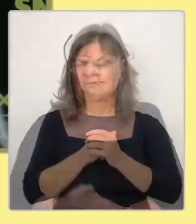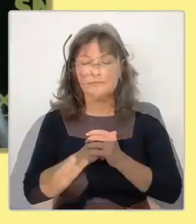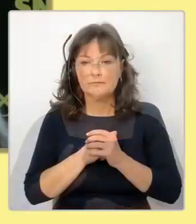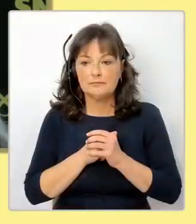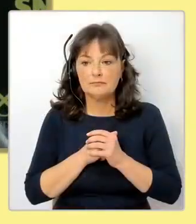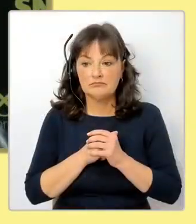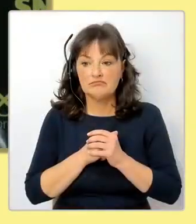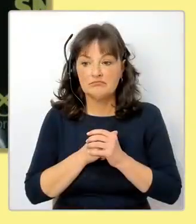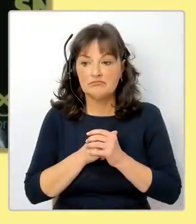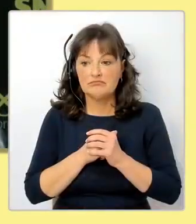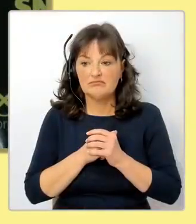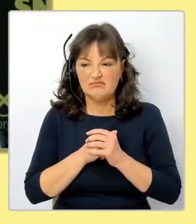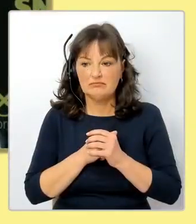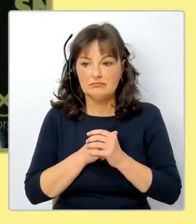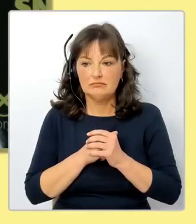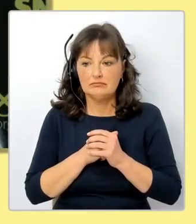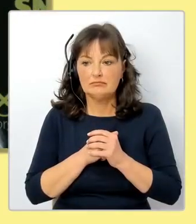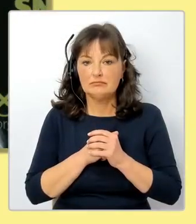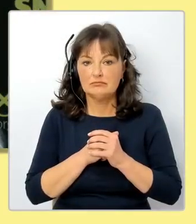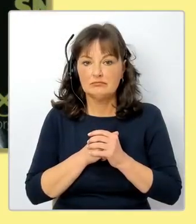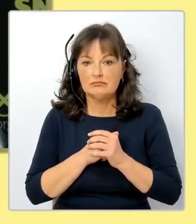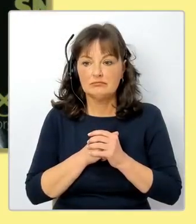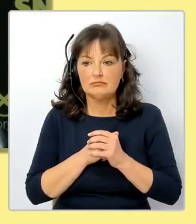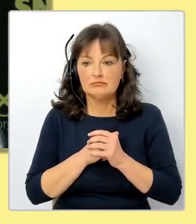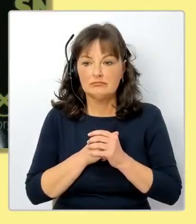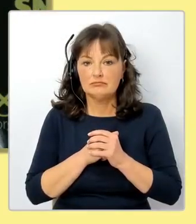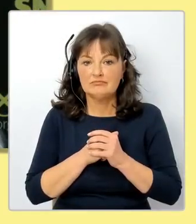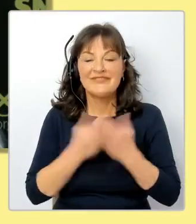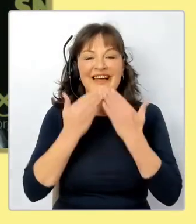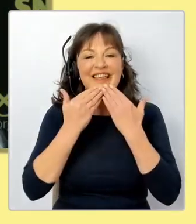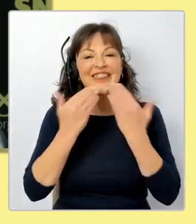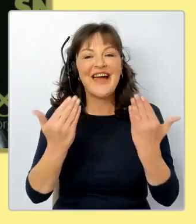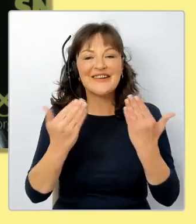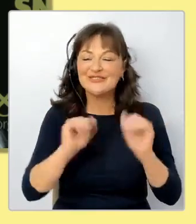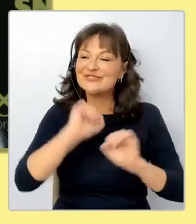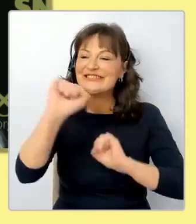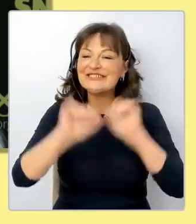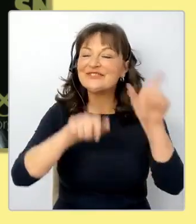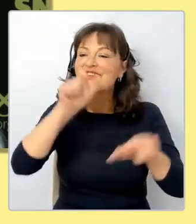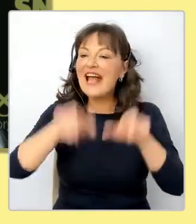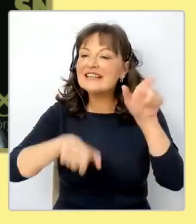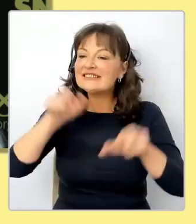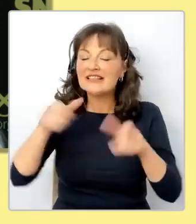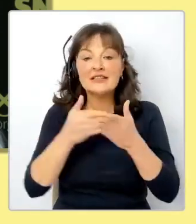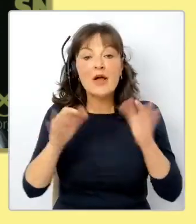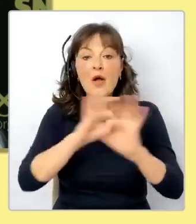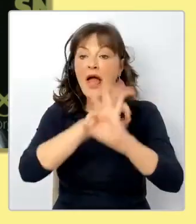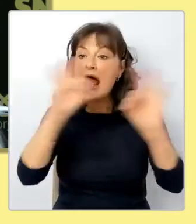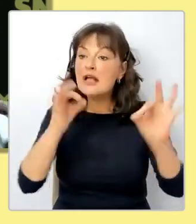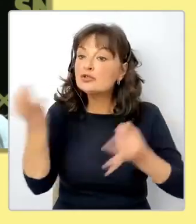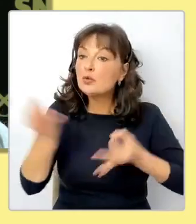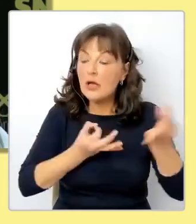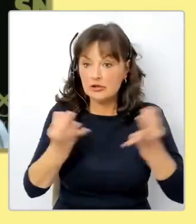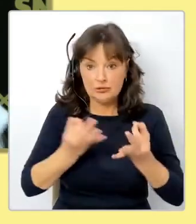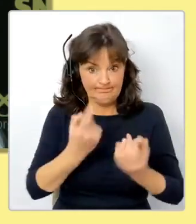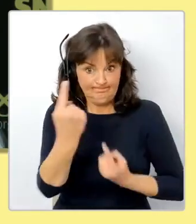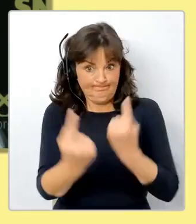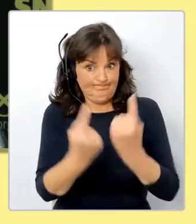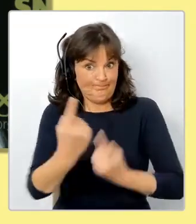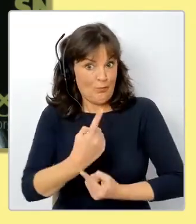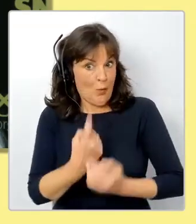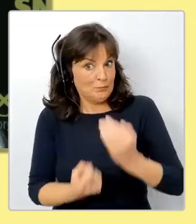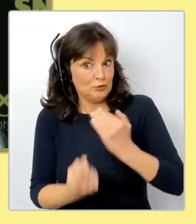Well, thank you, and thank you to each of the candidates. We now turn to questions. It's your turn to question each of the